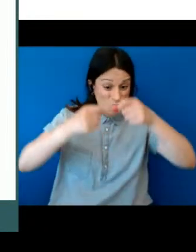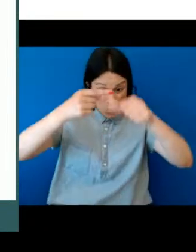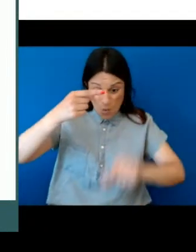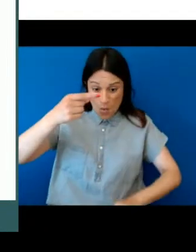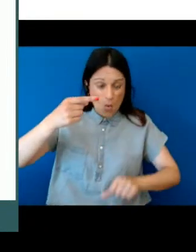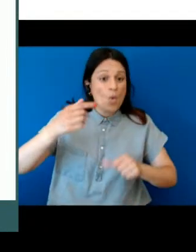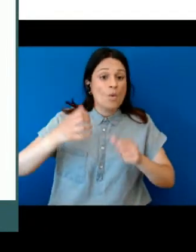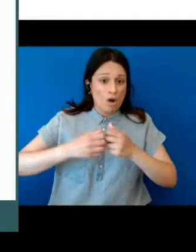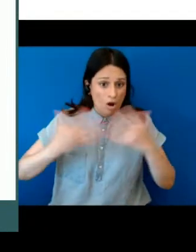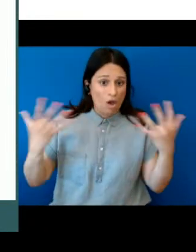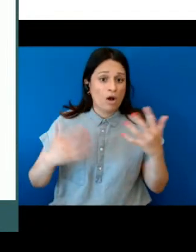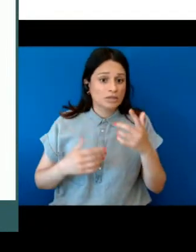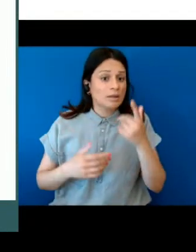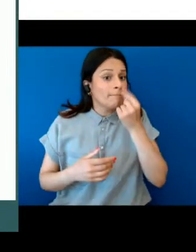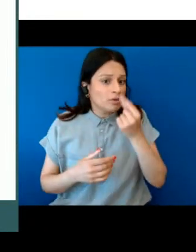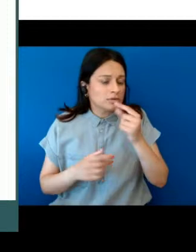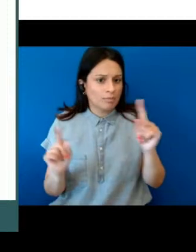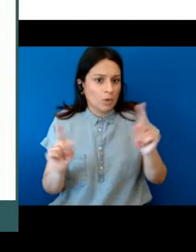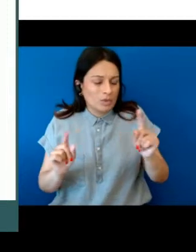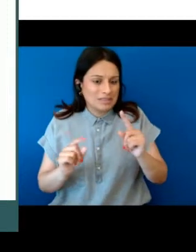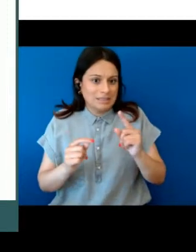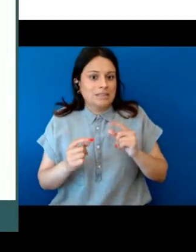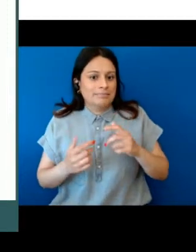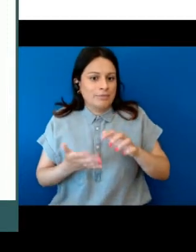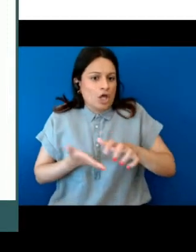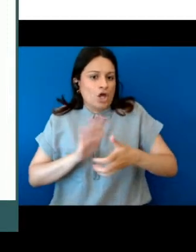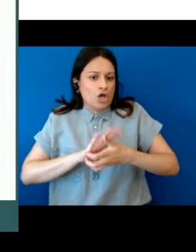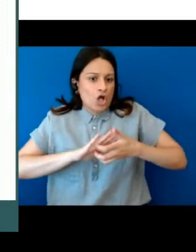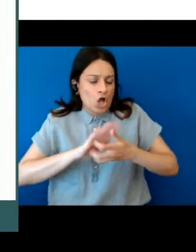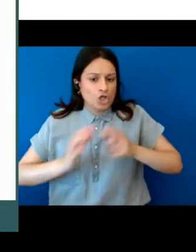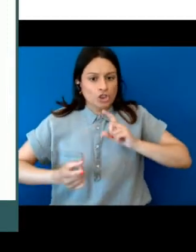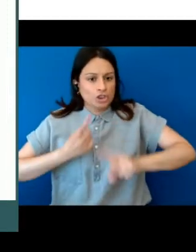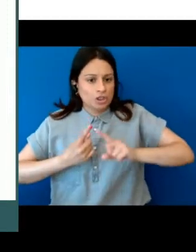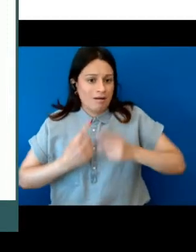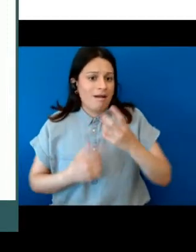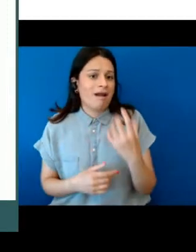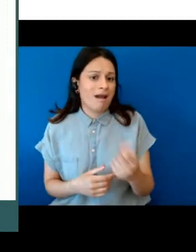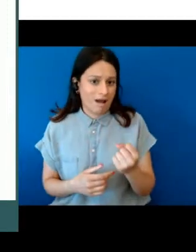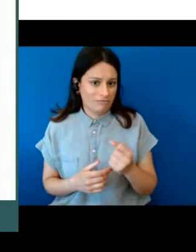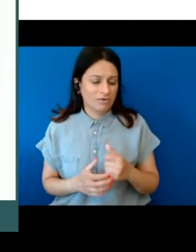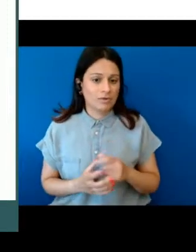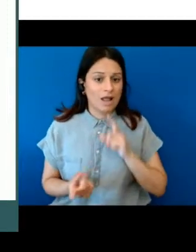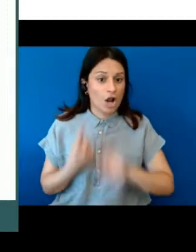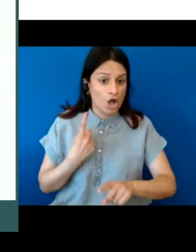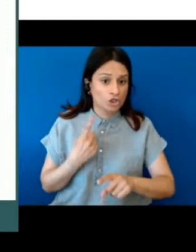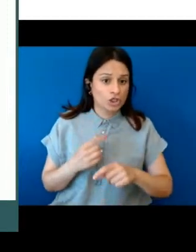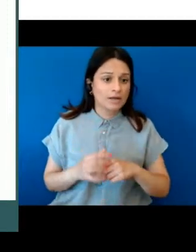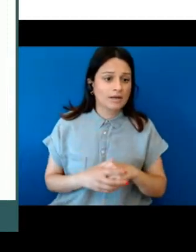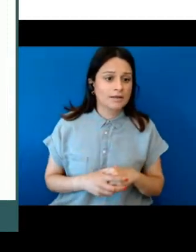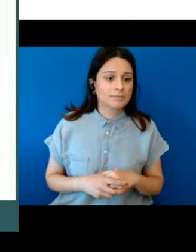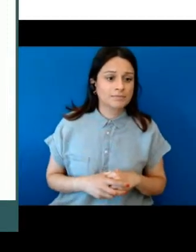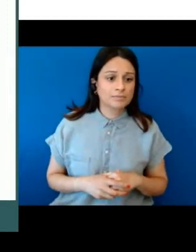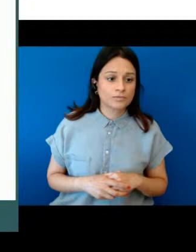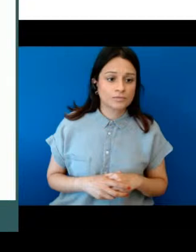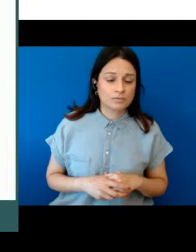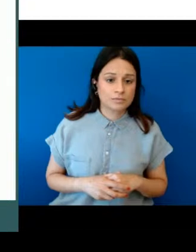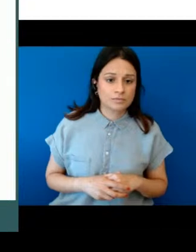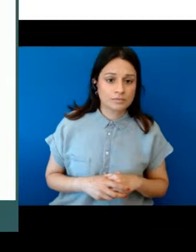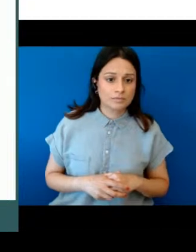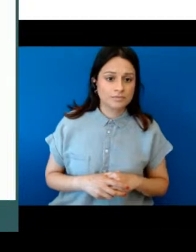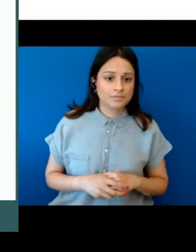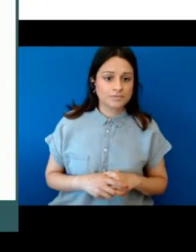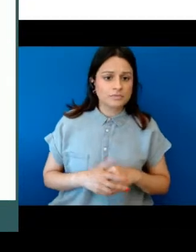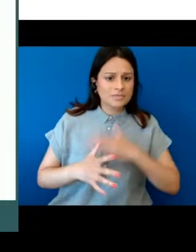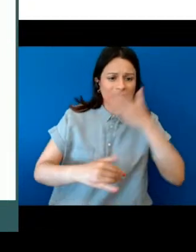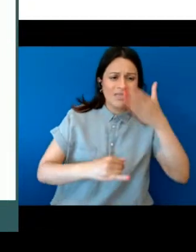of potential ones. And usually, what's the kind of verdict given at the end is